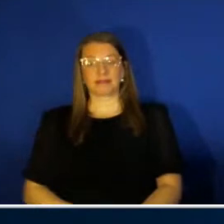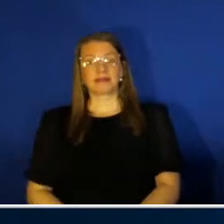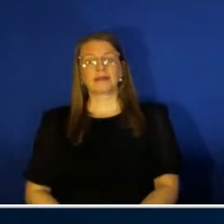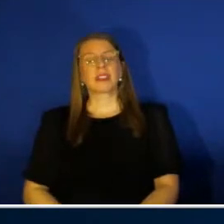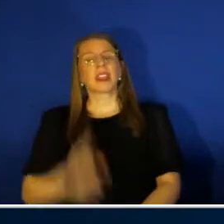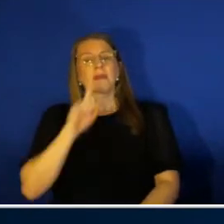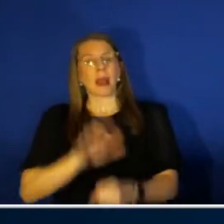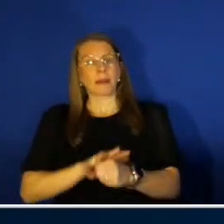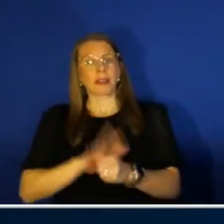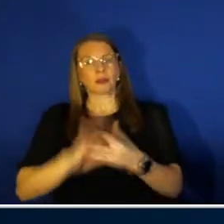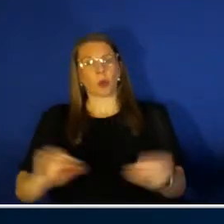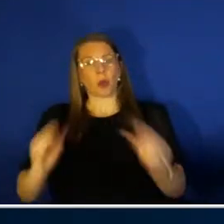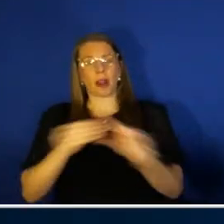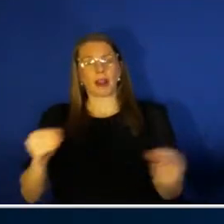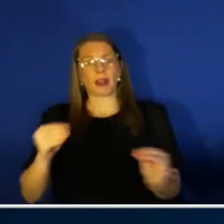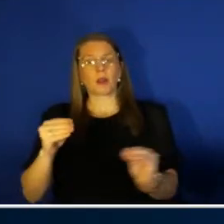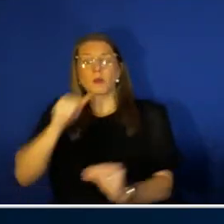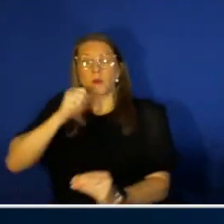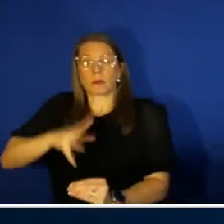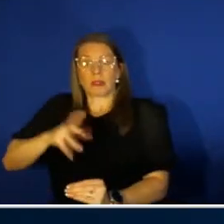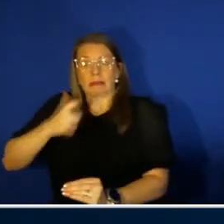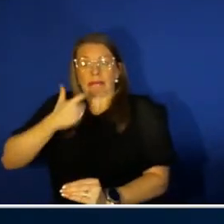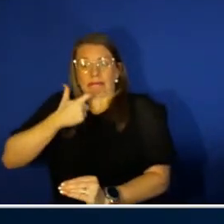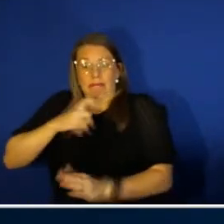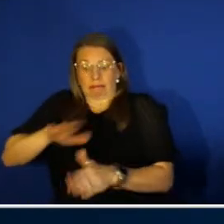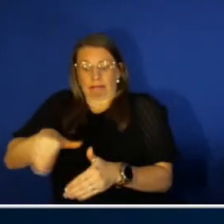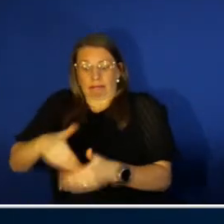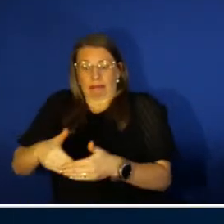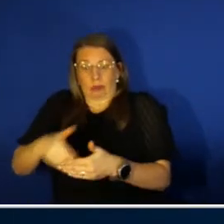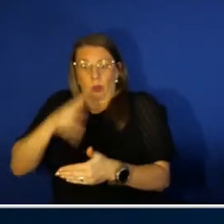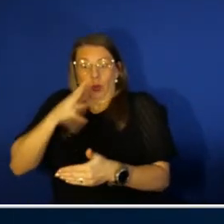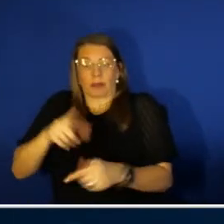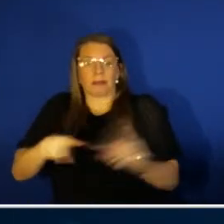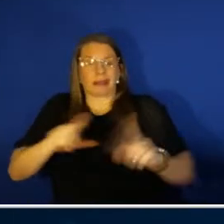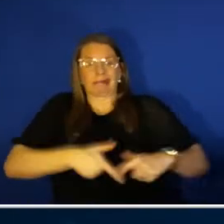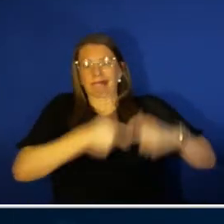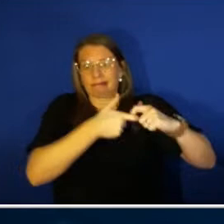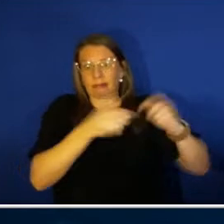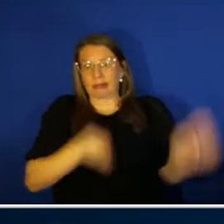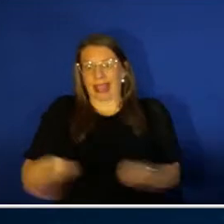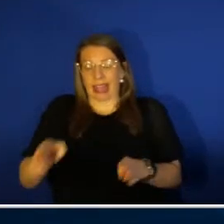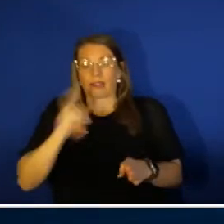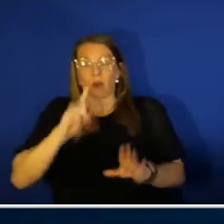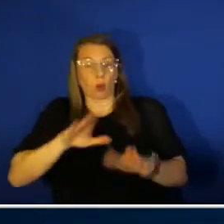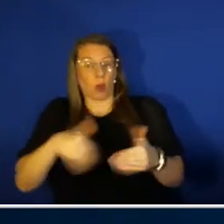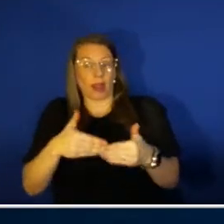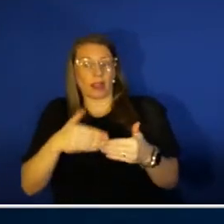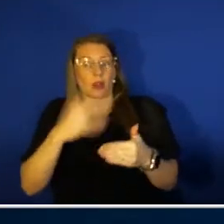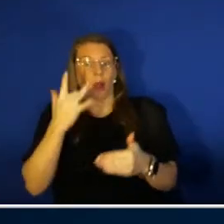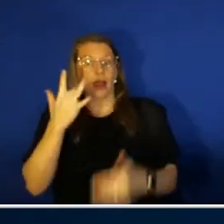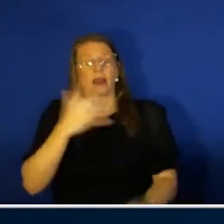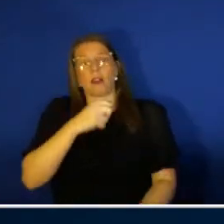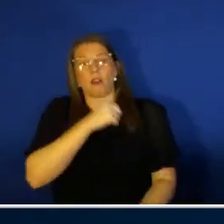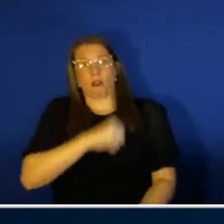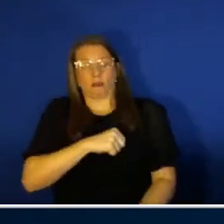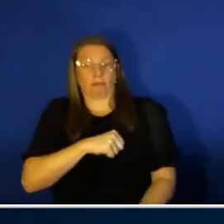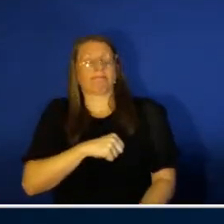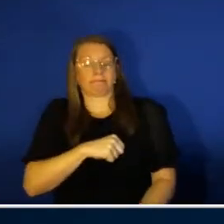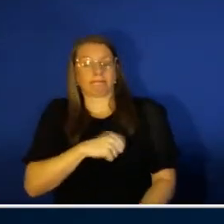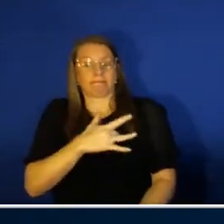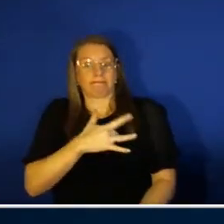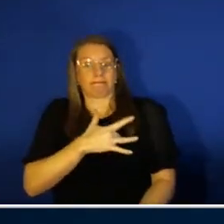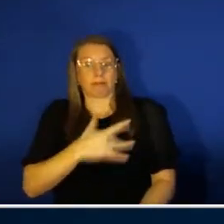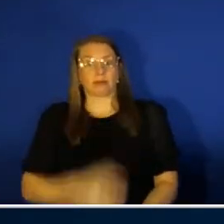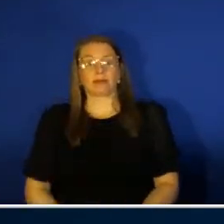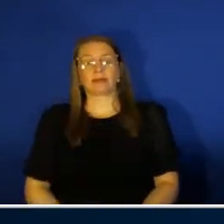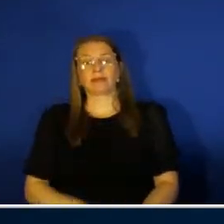of a bride-to-be who paused her wedding planning for a heart surgery. However, our patient, Kaylee Patterson, her docs were needed elsewhere this